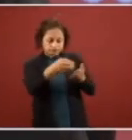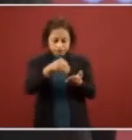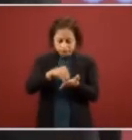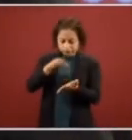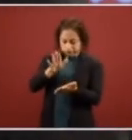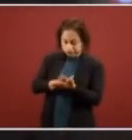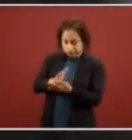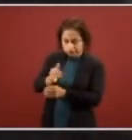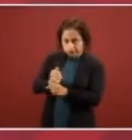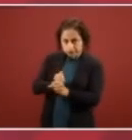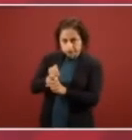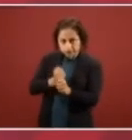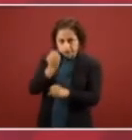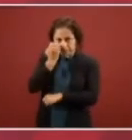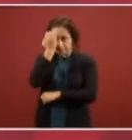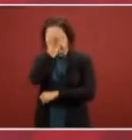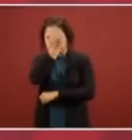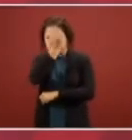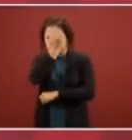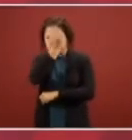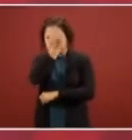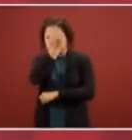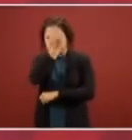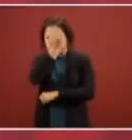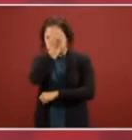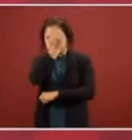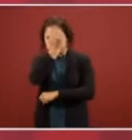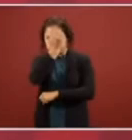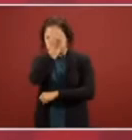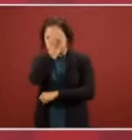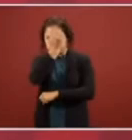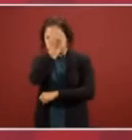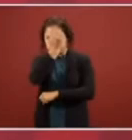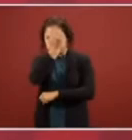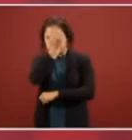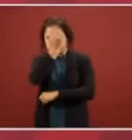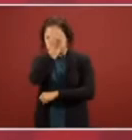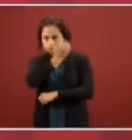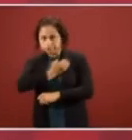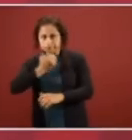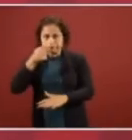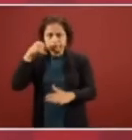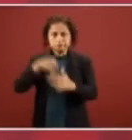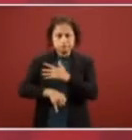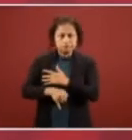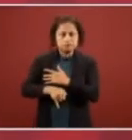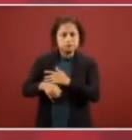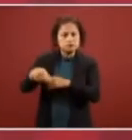Haciendo análisis profundos. Making these profound analysis.